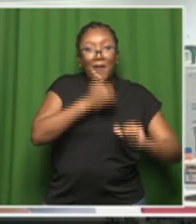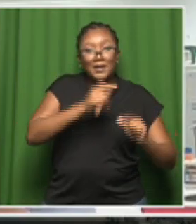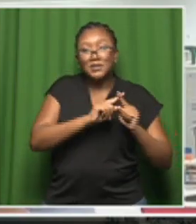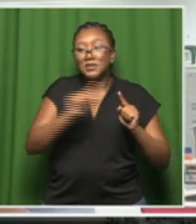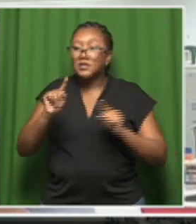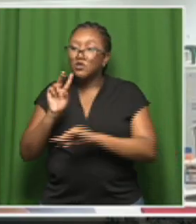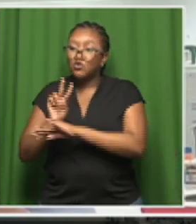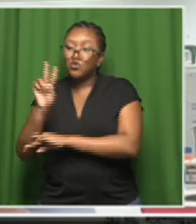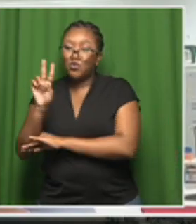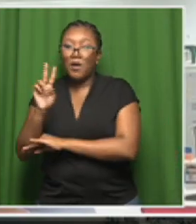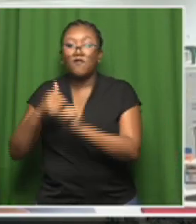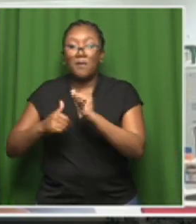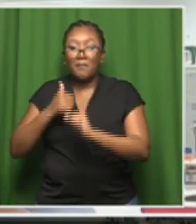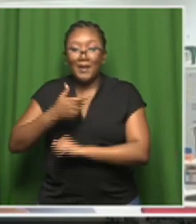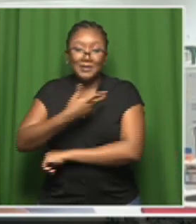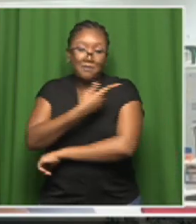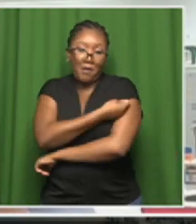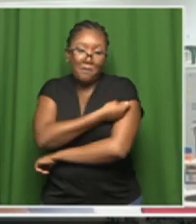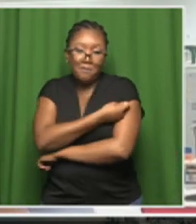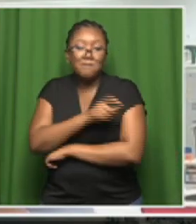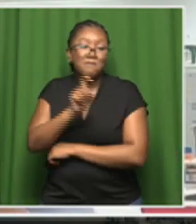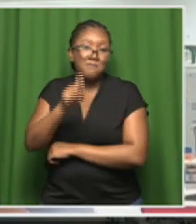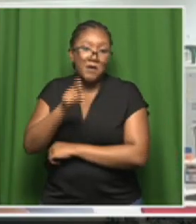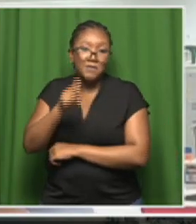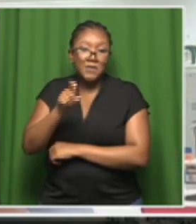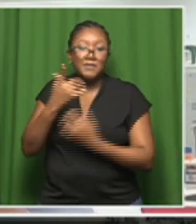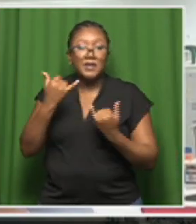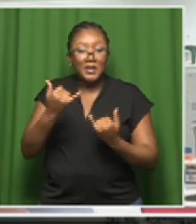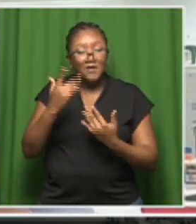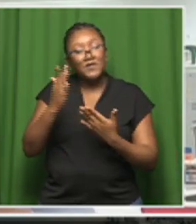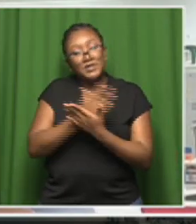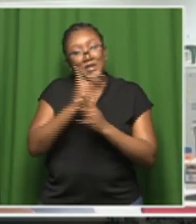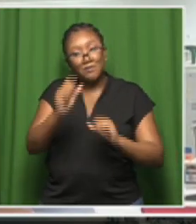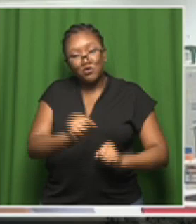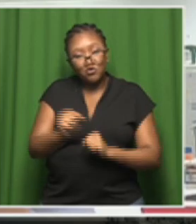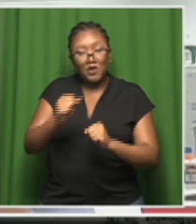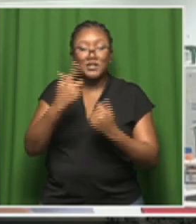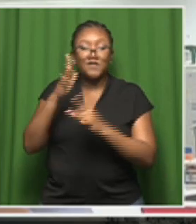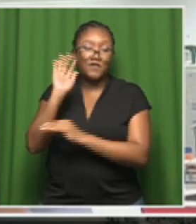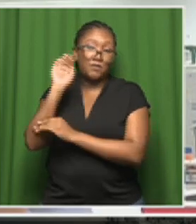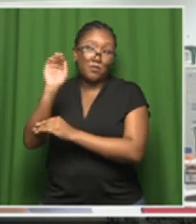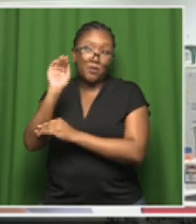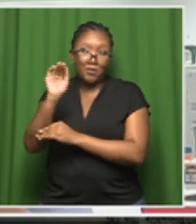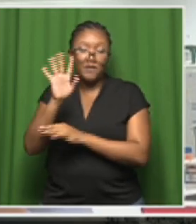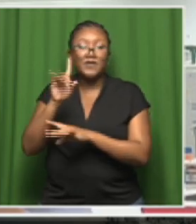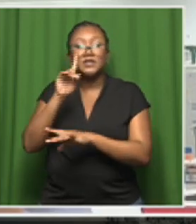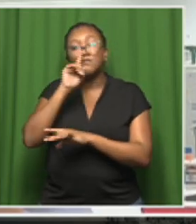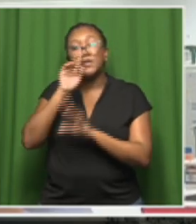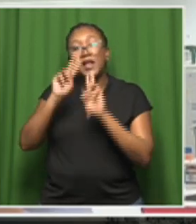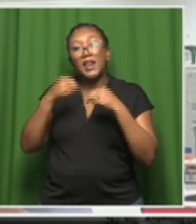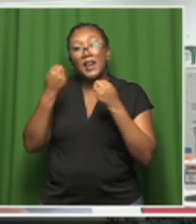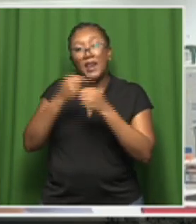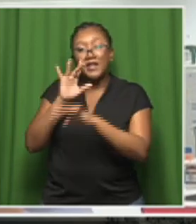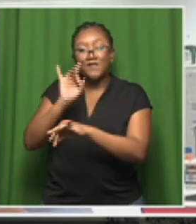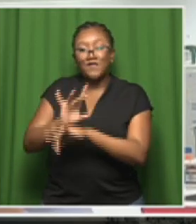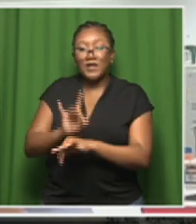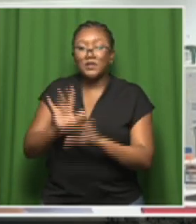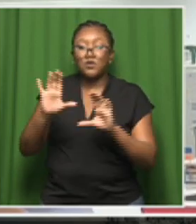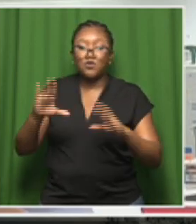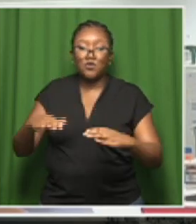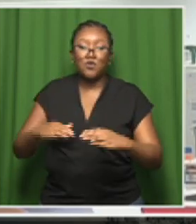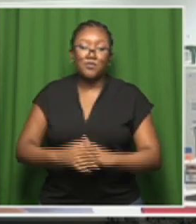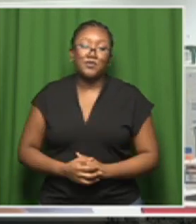various catch-up strategies are being proposed to the Department of Health by the National Advisory Group on Immunisation.